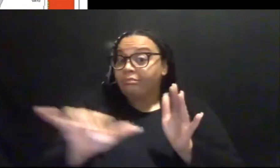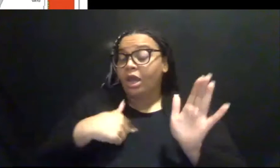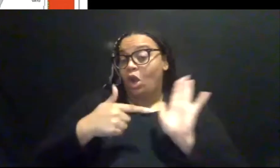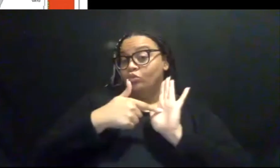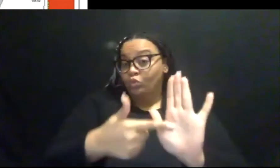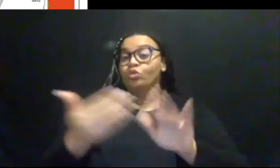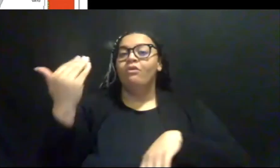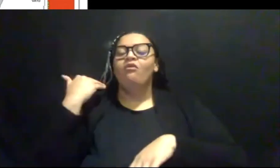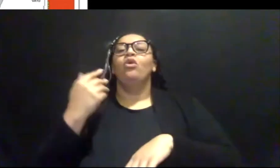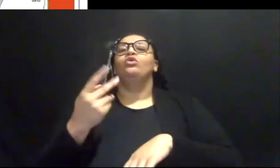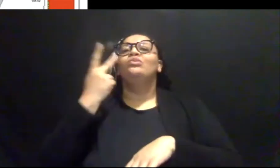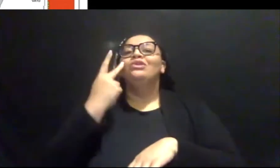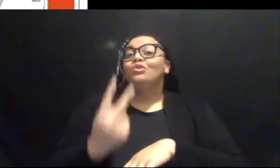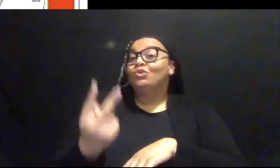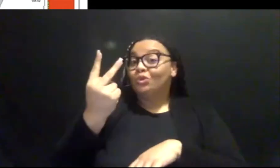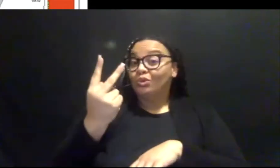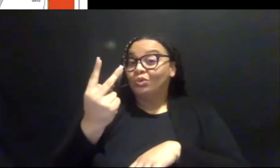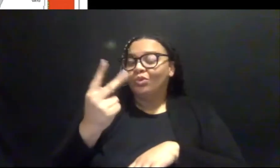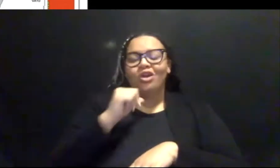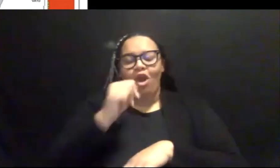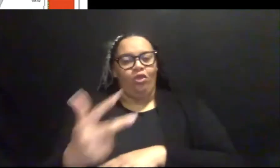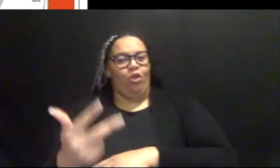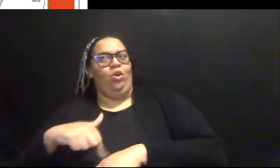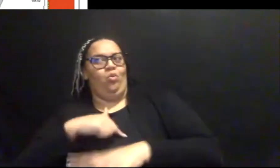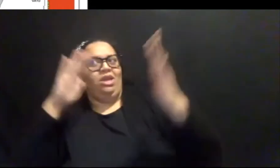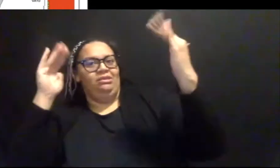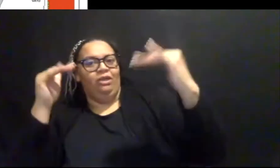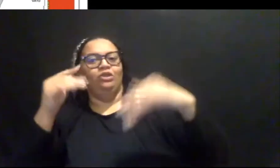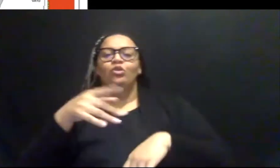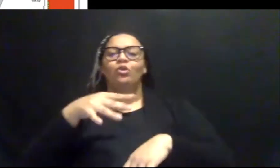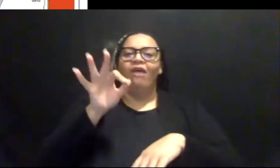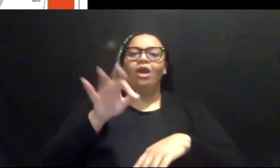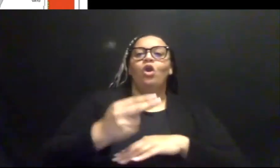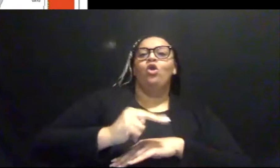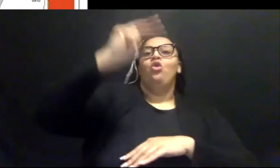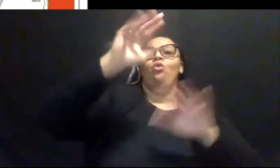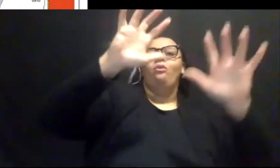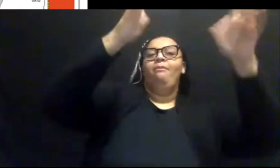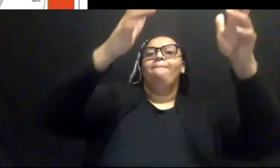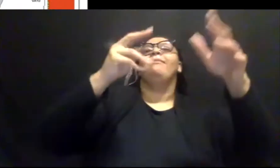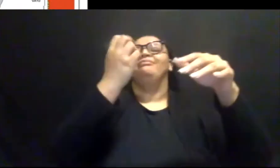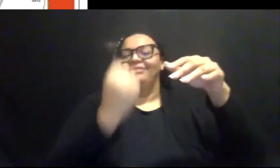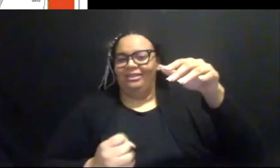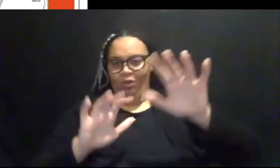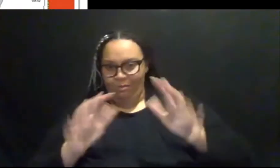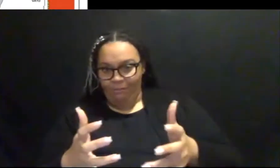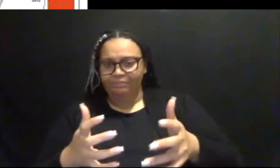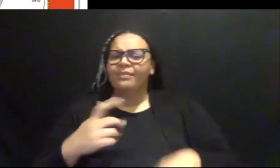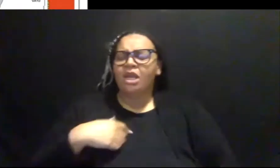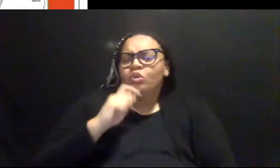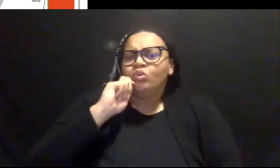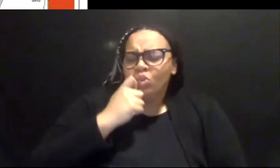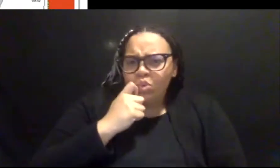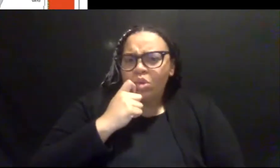2 clusters, not the 3 we expected. So we actually find a northern population and we find a southern population. And what's kind of cool about